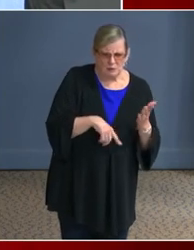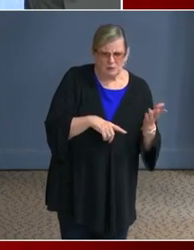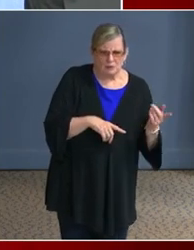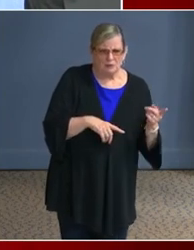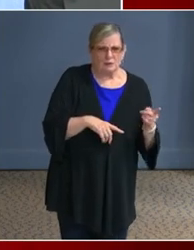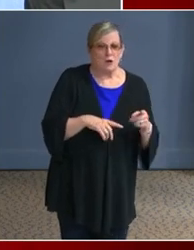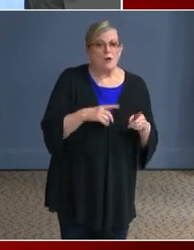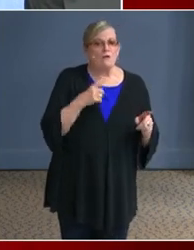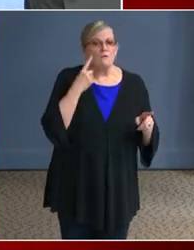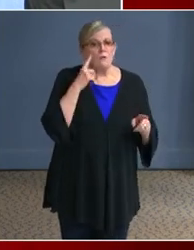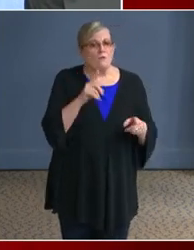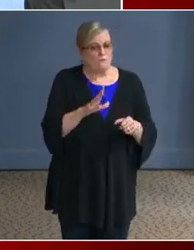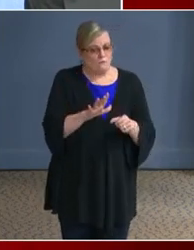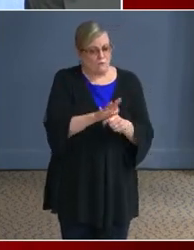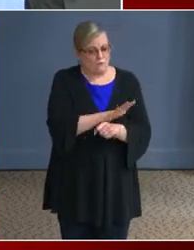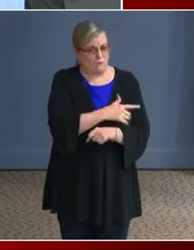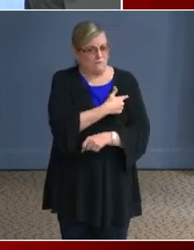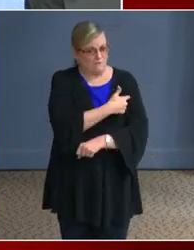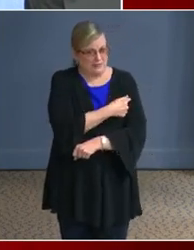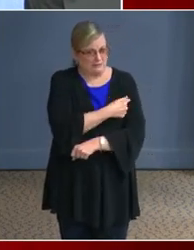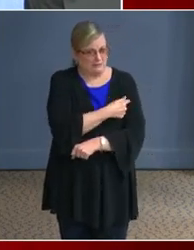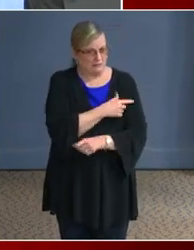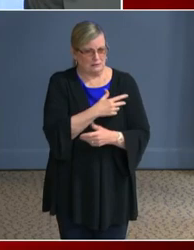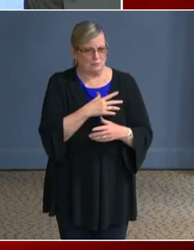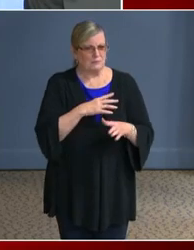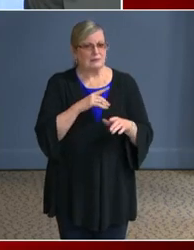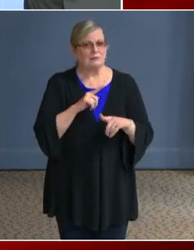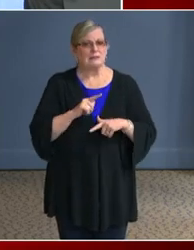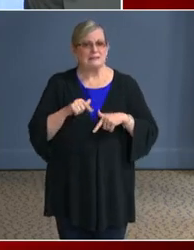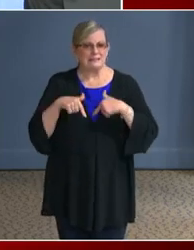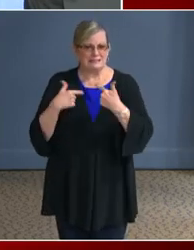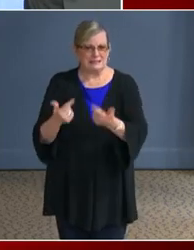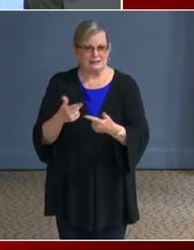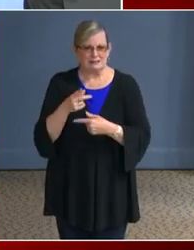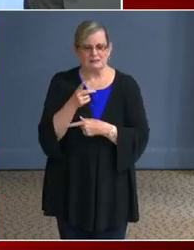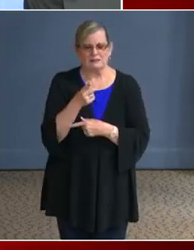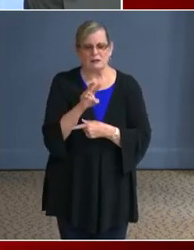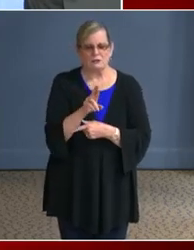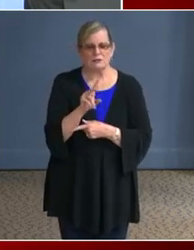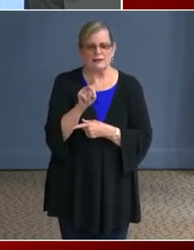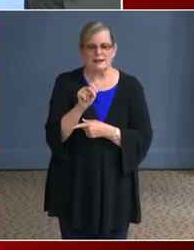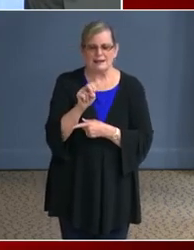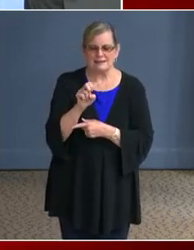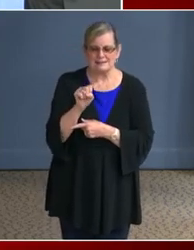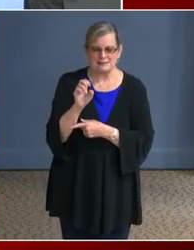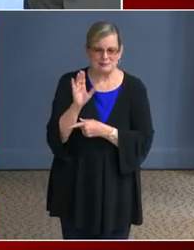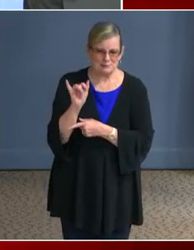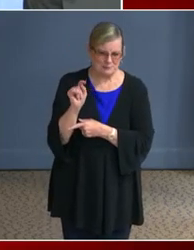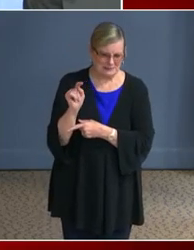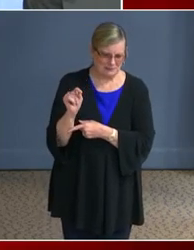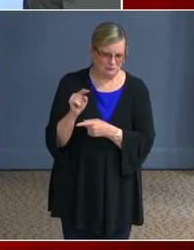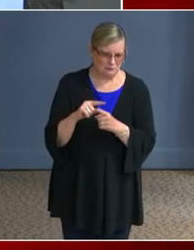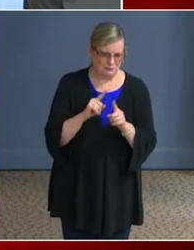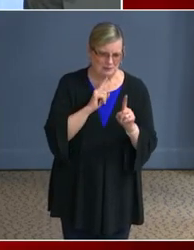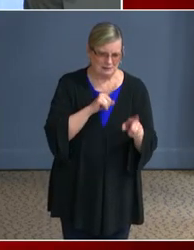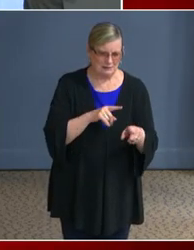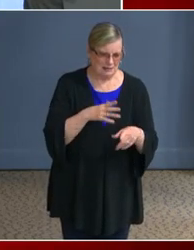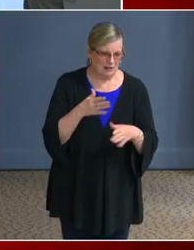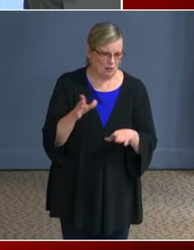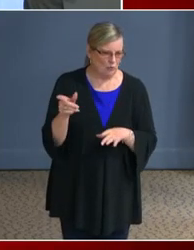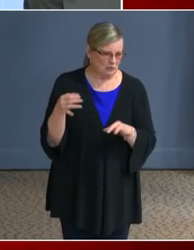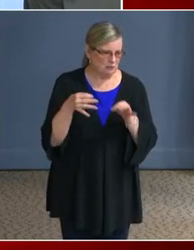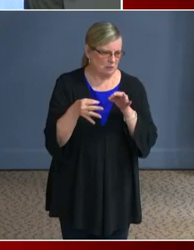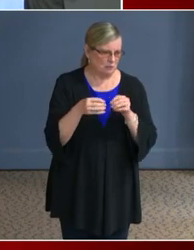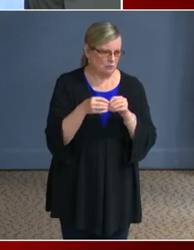vaccinated people. But I'm going to let Dr. Nesbitt, ask Dr. Nesbitt, I should say, to answer any